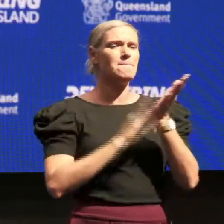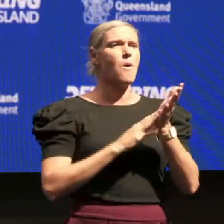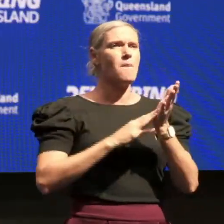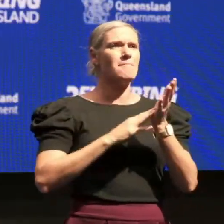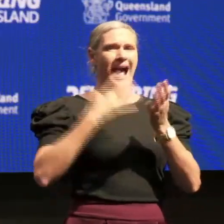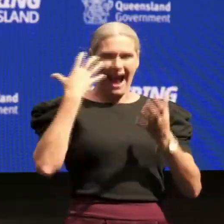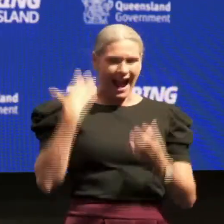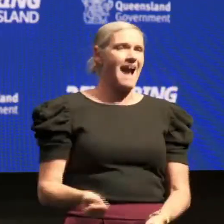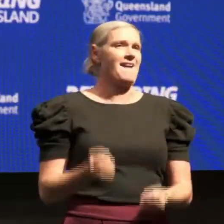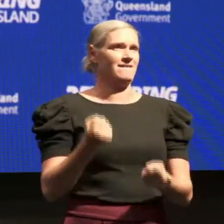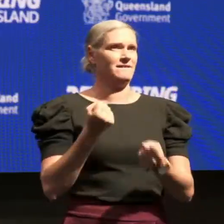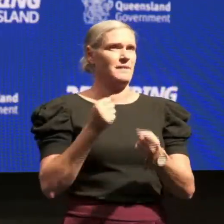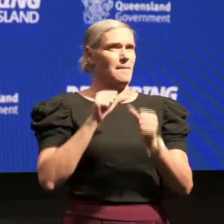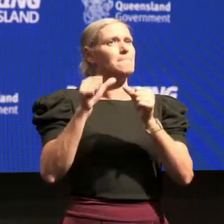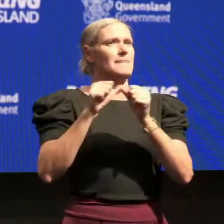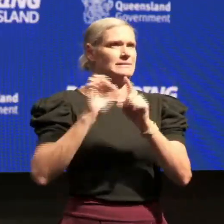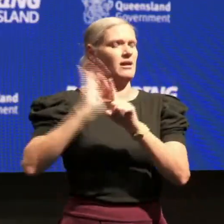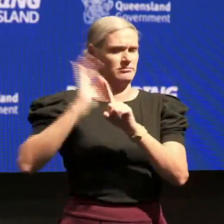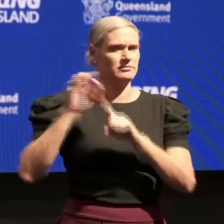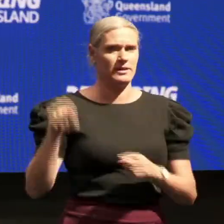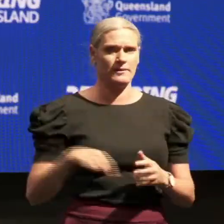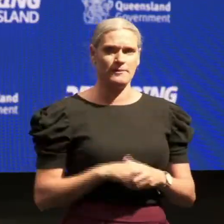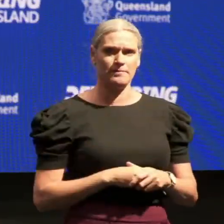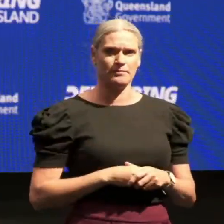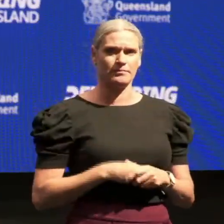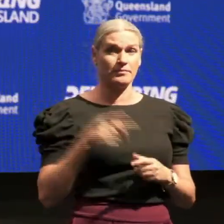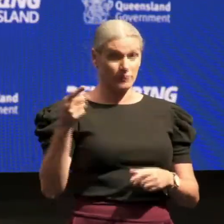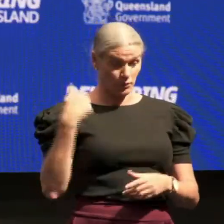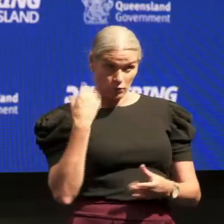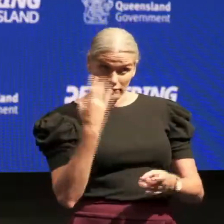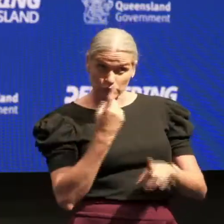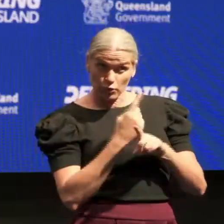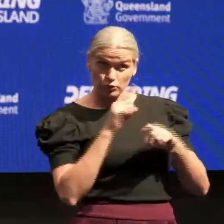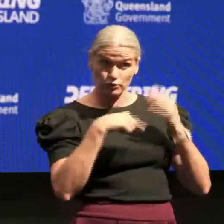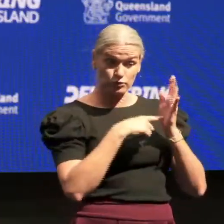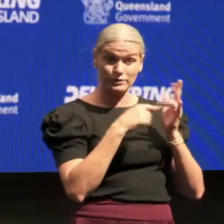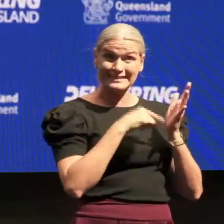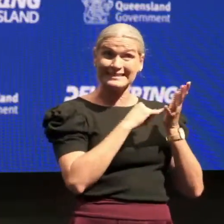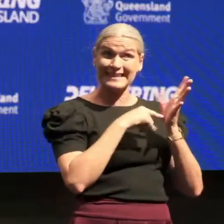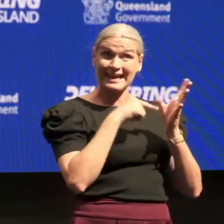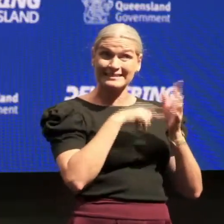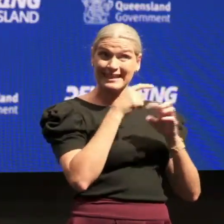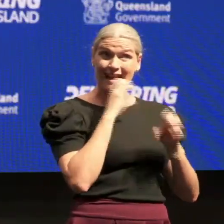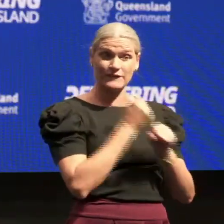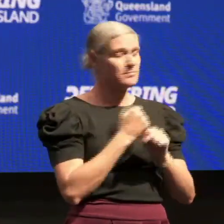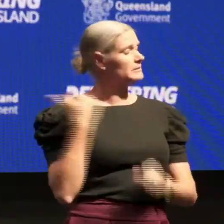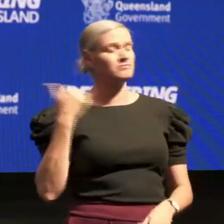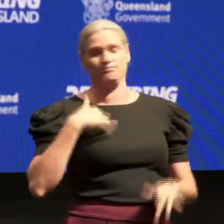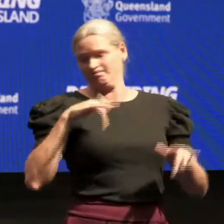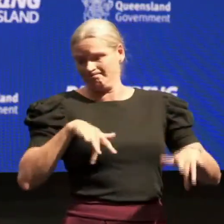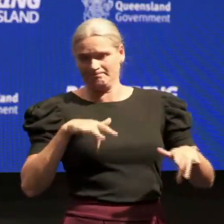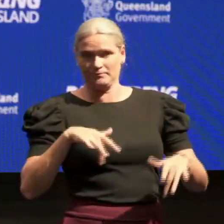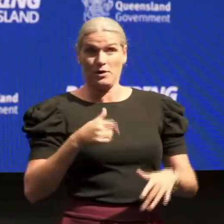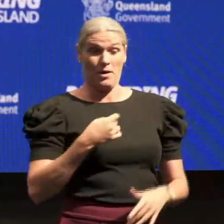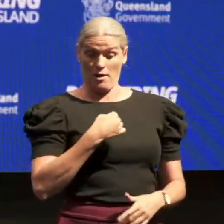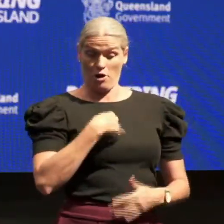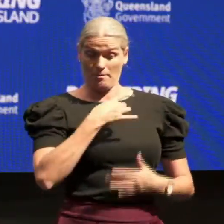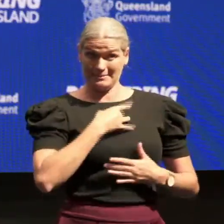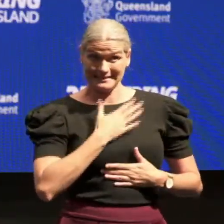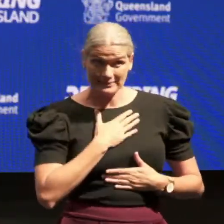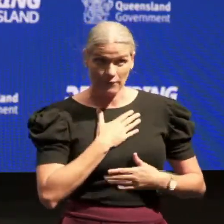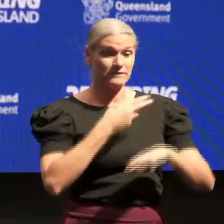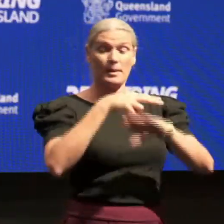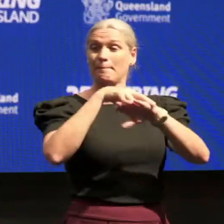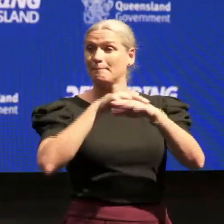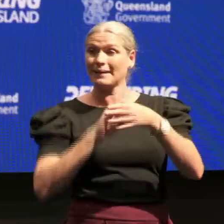investment in those facilities. Have the state government been briefed on No. about the study? No, and I'll repeat again, neither myself,